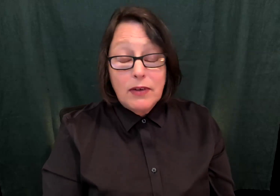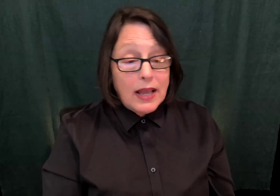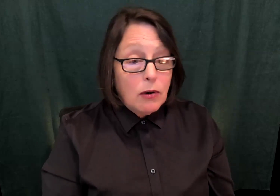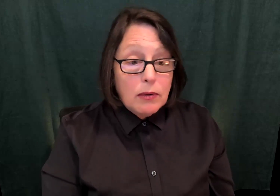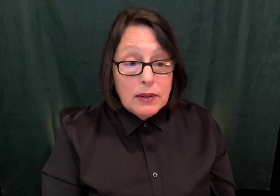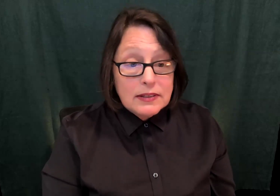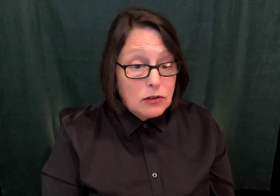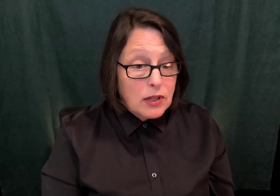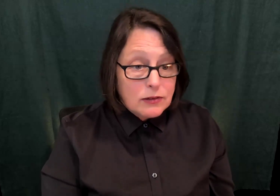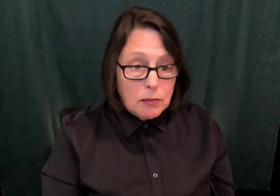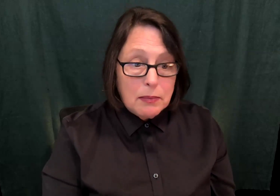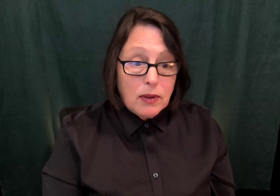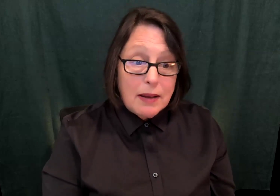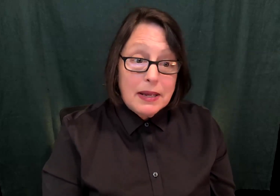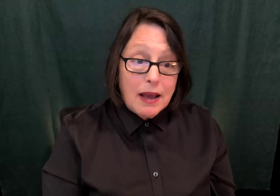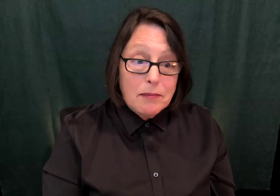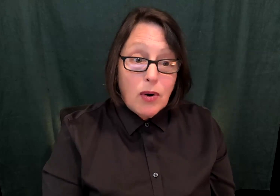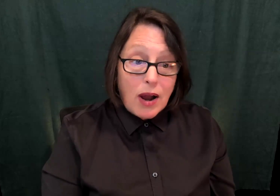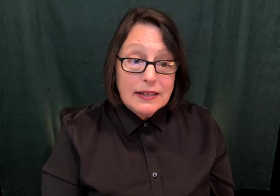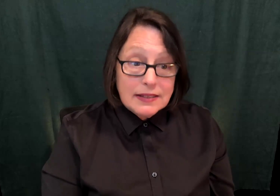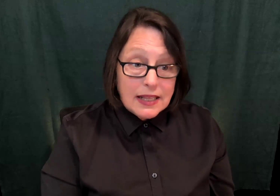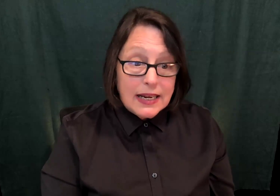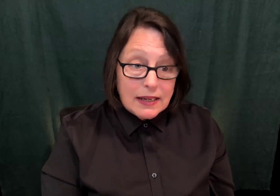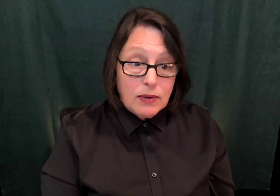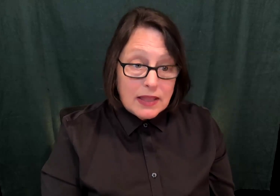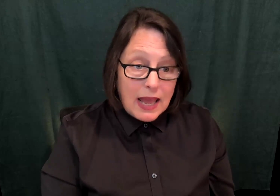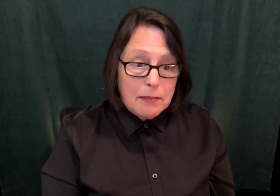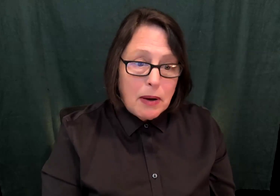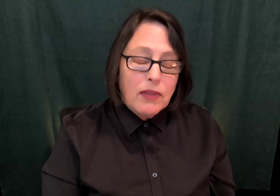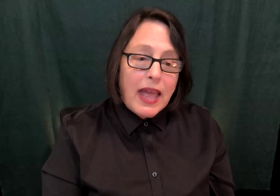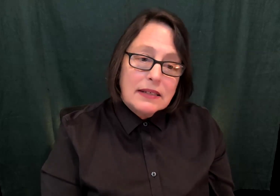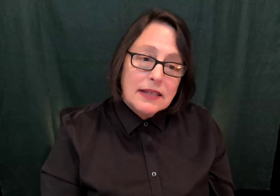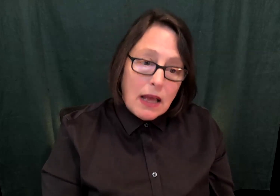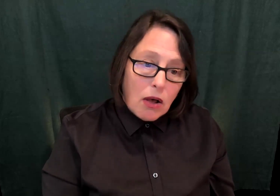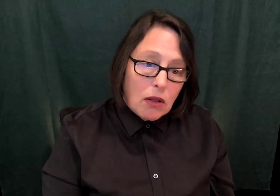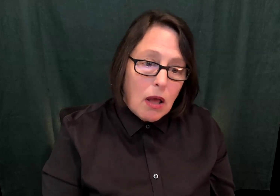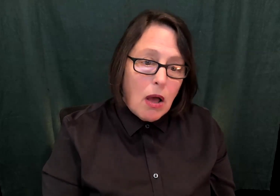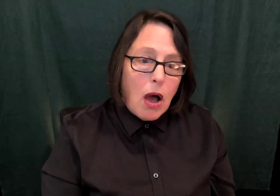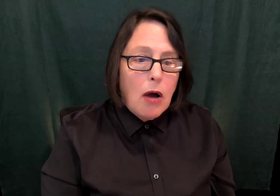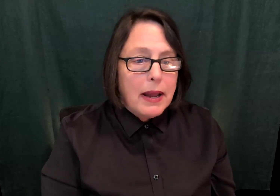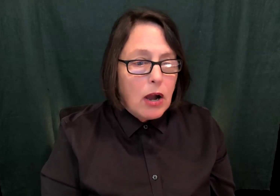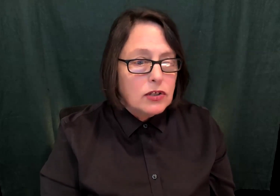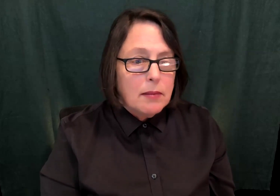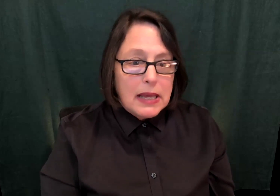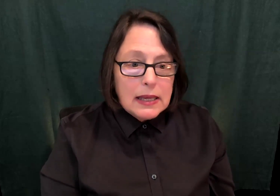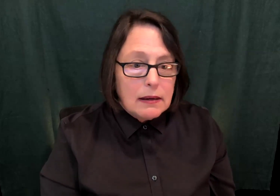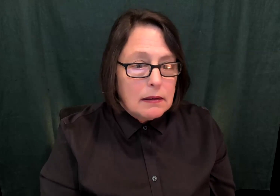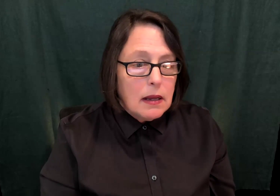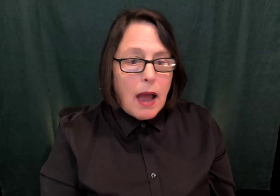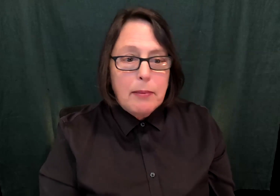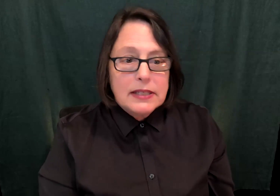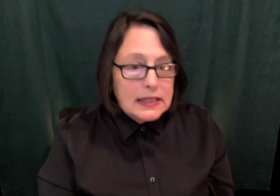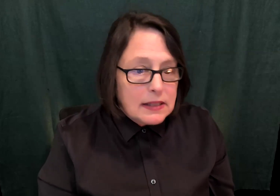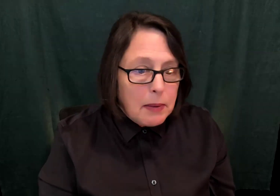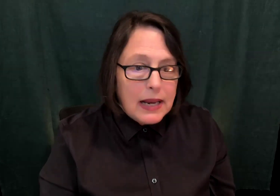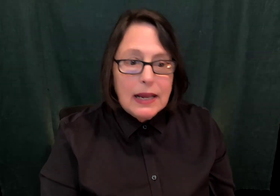makes me feel like I don't want to really socialize with people and I become more isolated with that. But with ASL, oh my gosh,